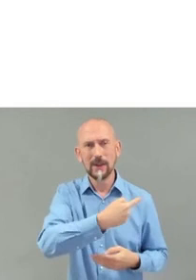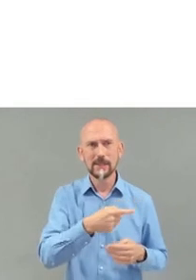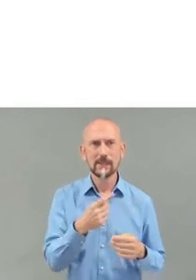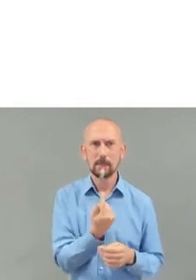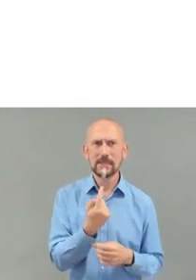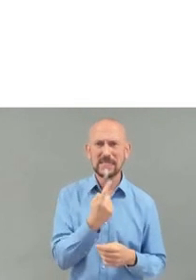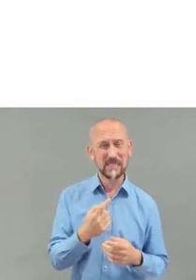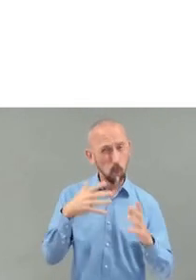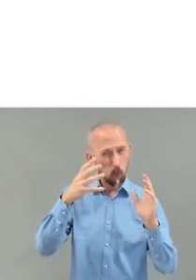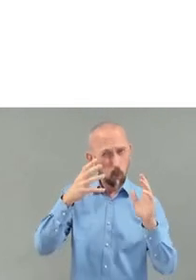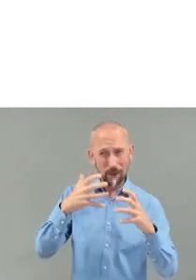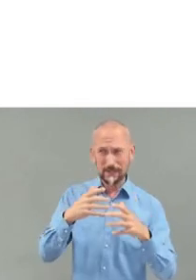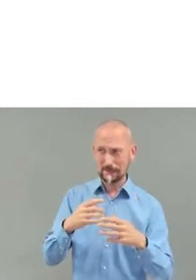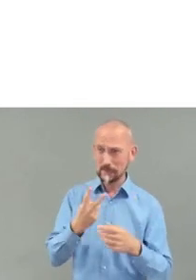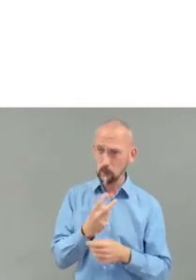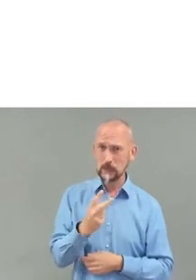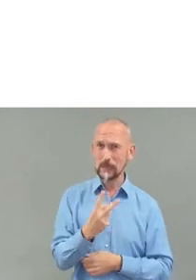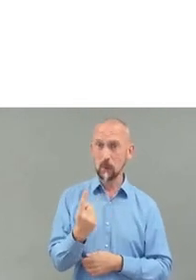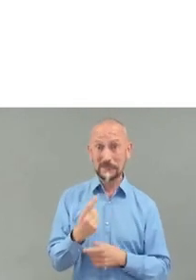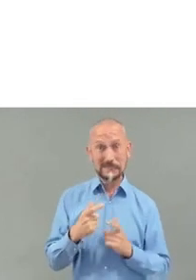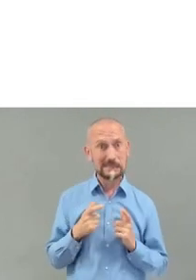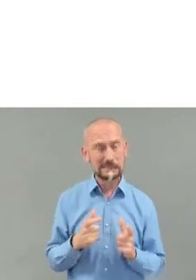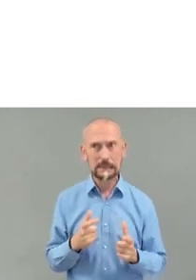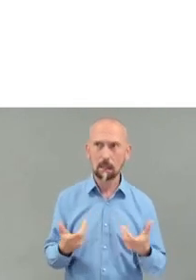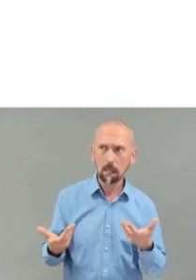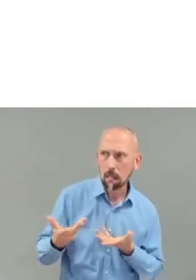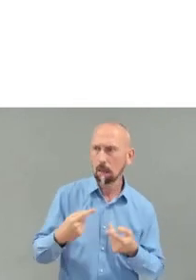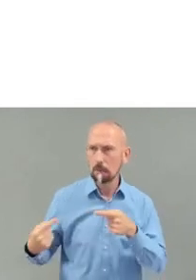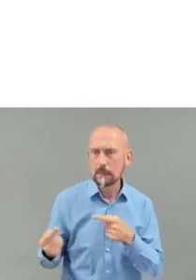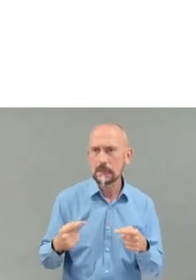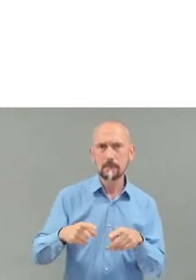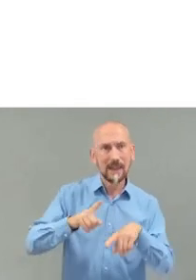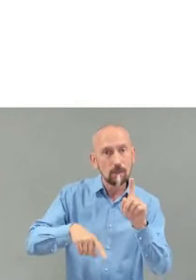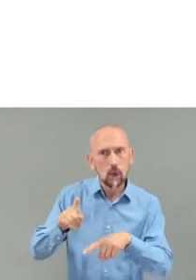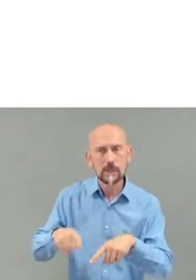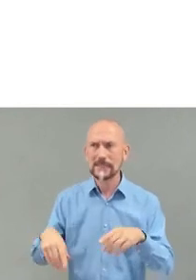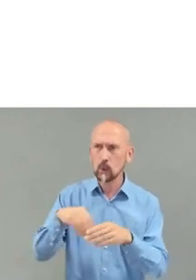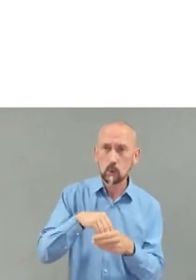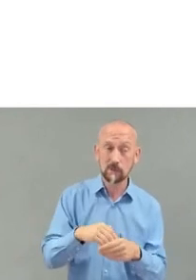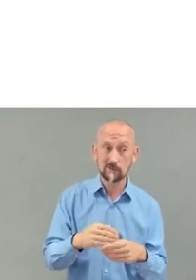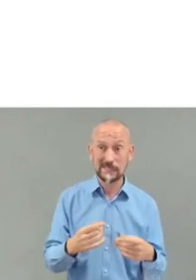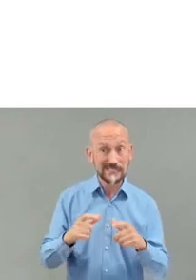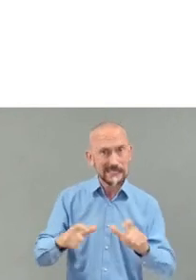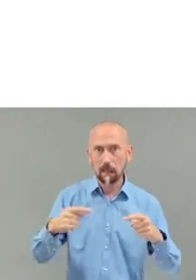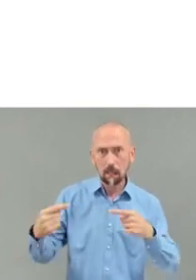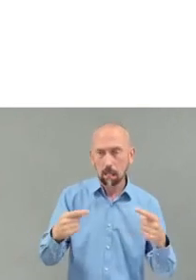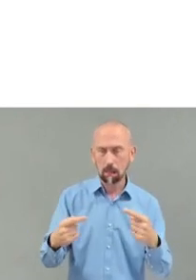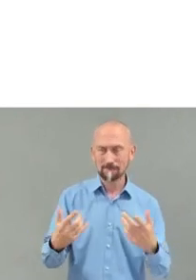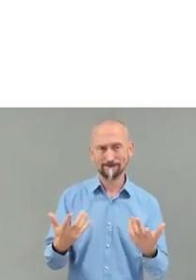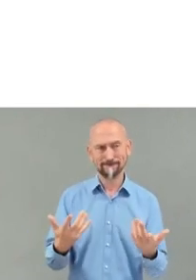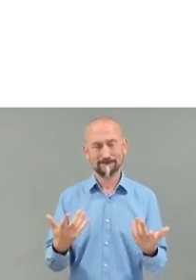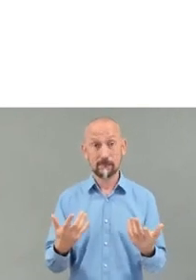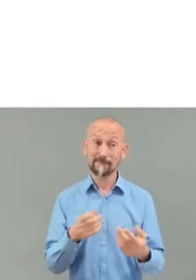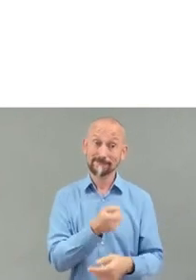diversity and inclusion in 2021. And I think that's probably a reasonable point to make. I think, wouldn't it be nice to think that there is